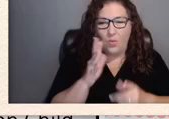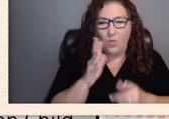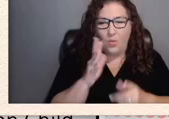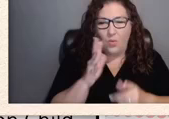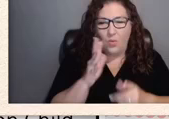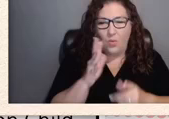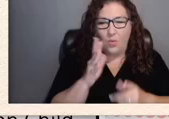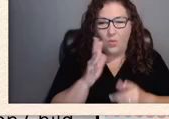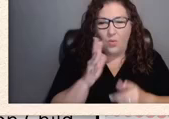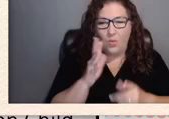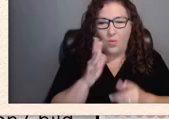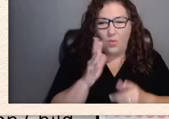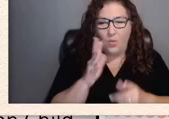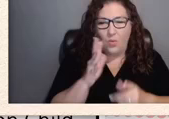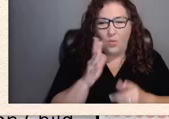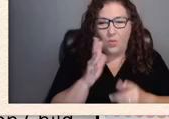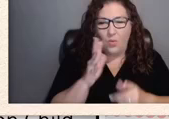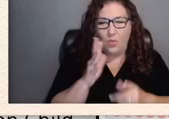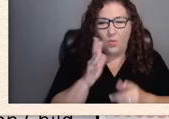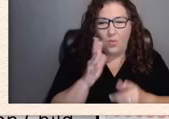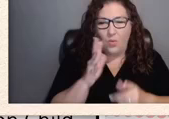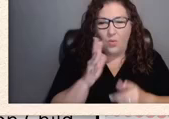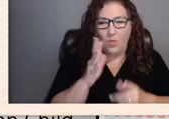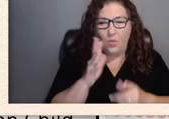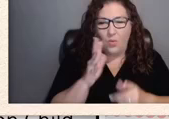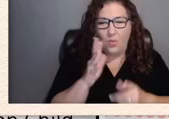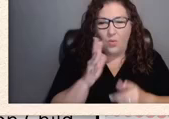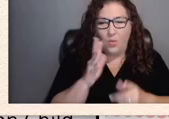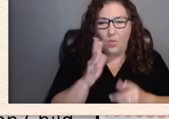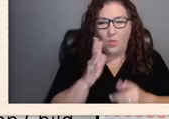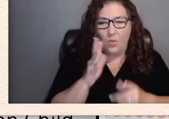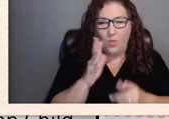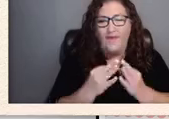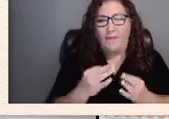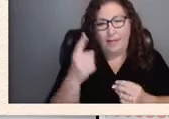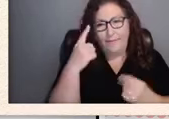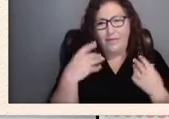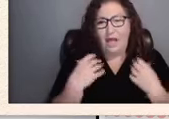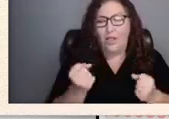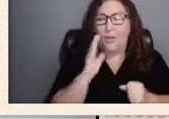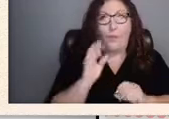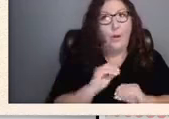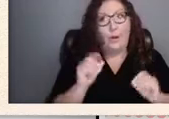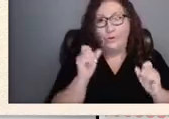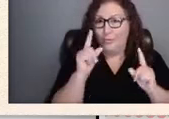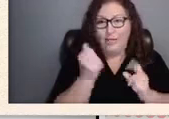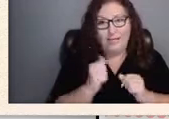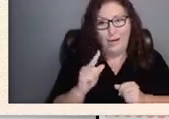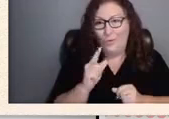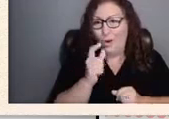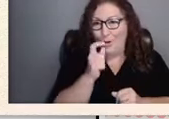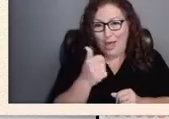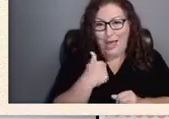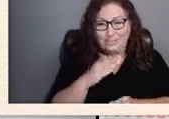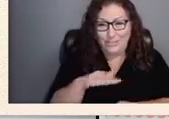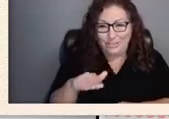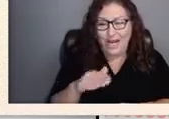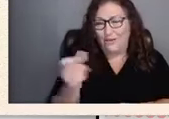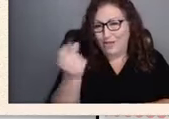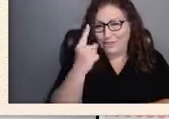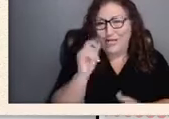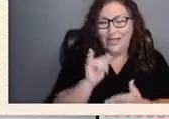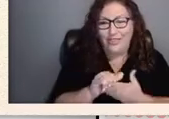the impact of COVID on child and family mental health. It'll be no surprise to anybody with a child to understand the